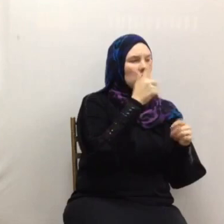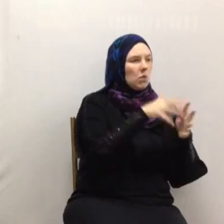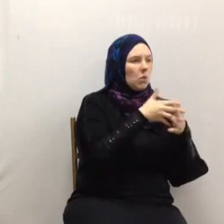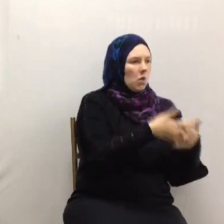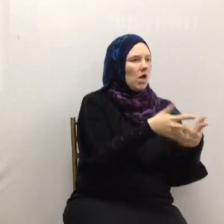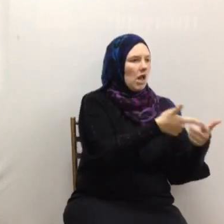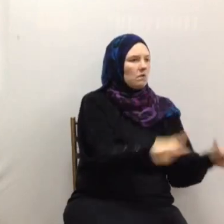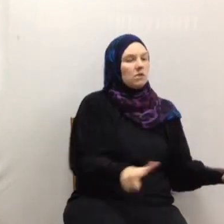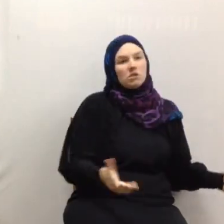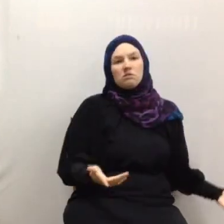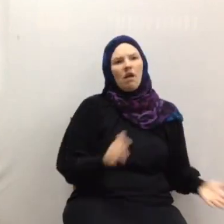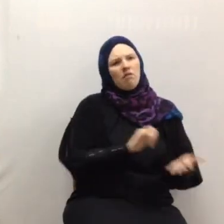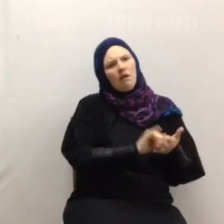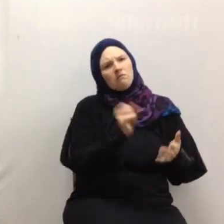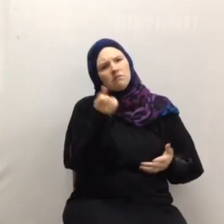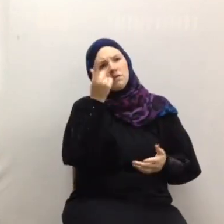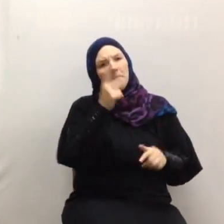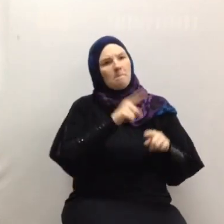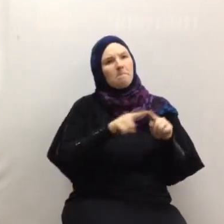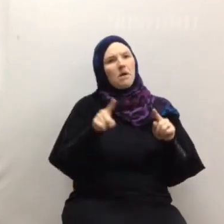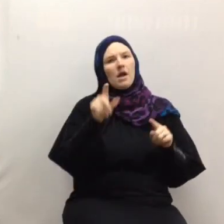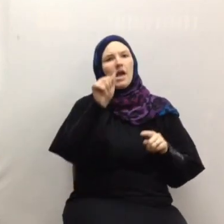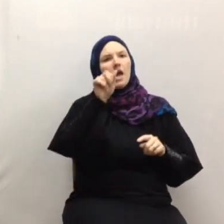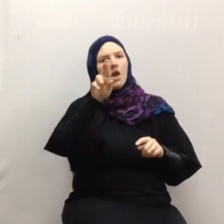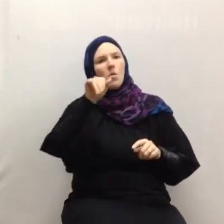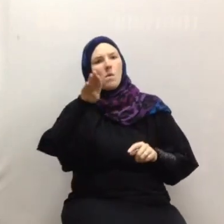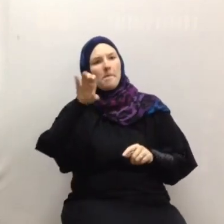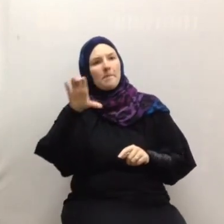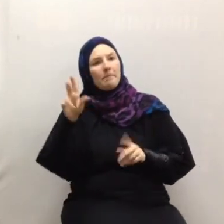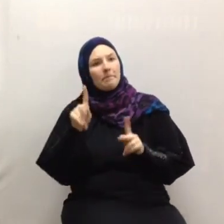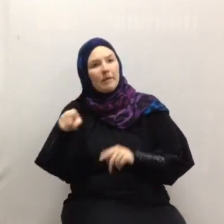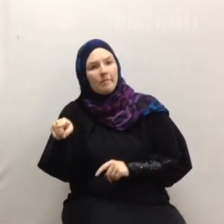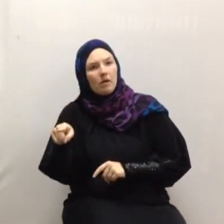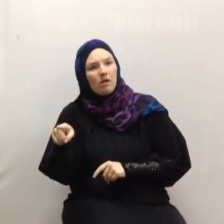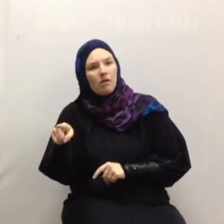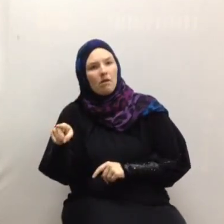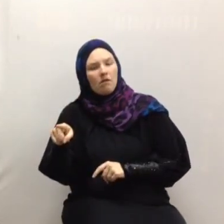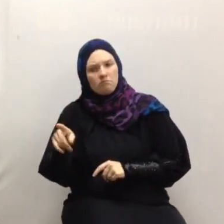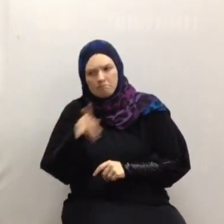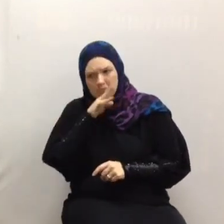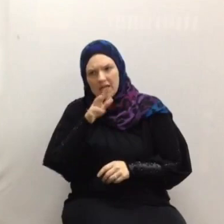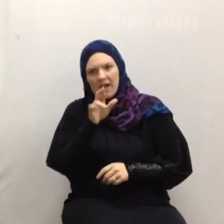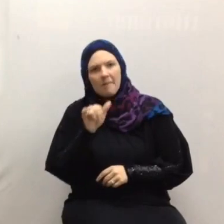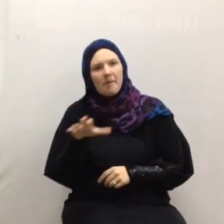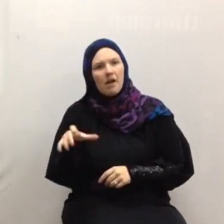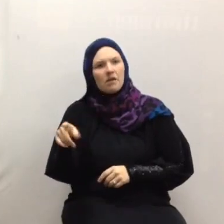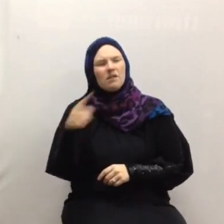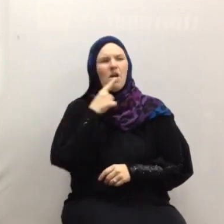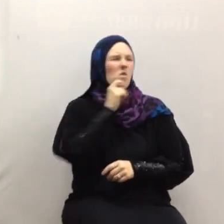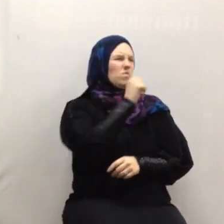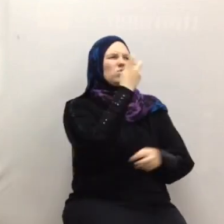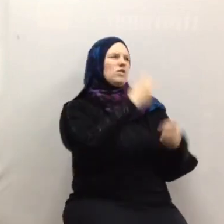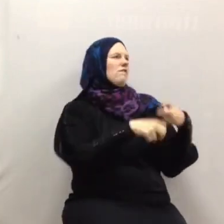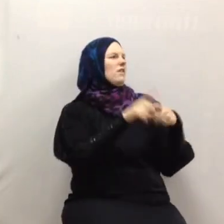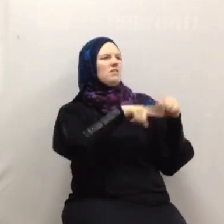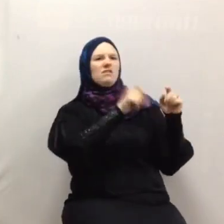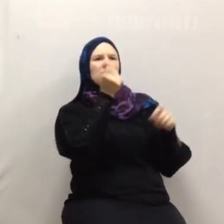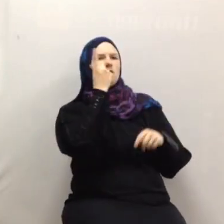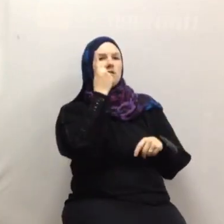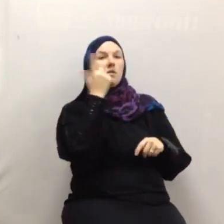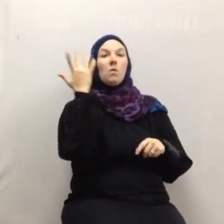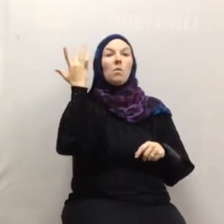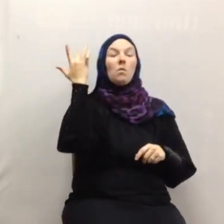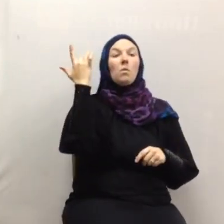But why should the Arabs say, I don't understand? It is because the Arabs have separated and